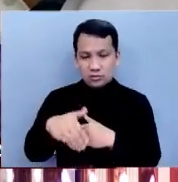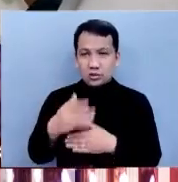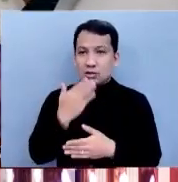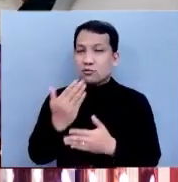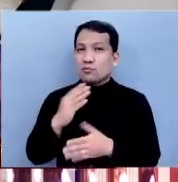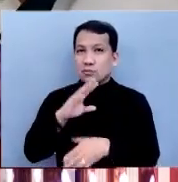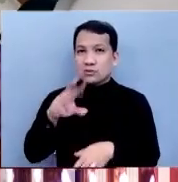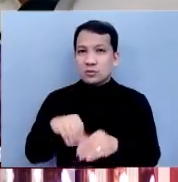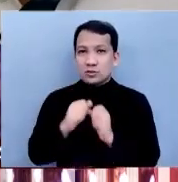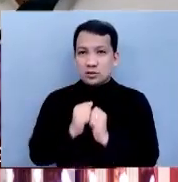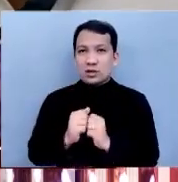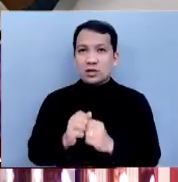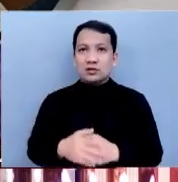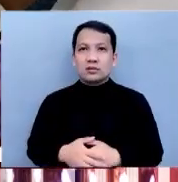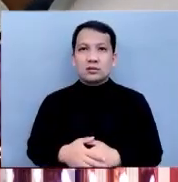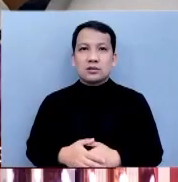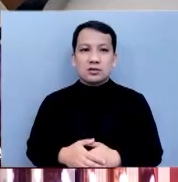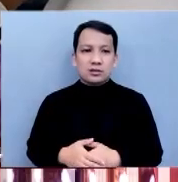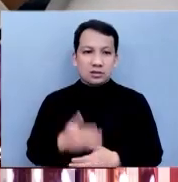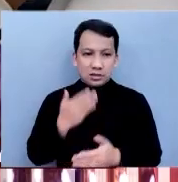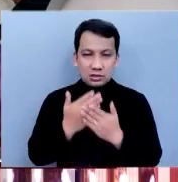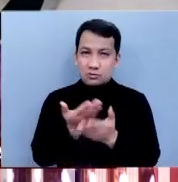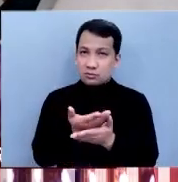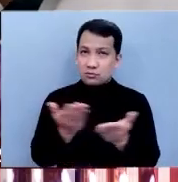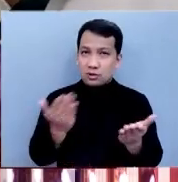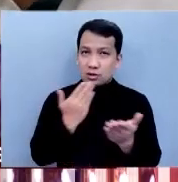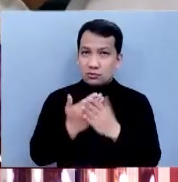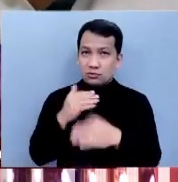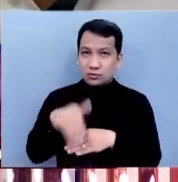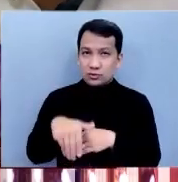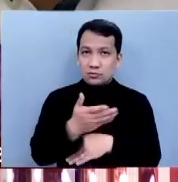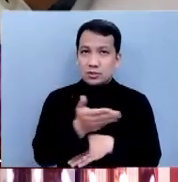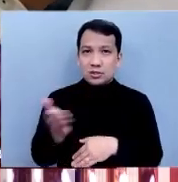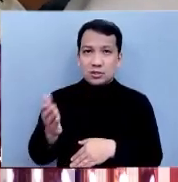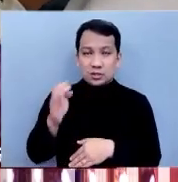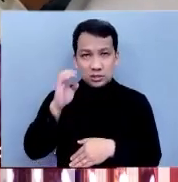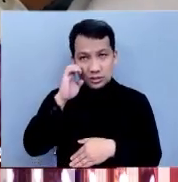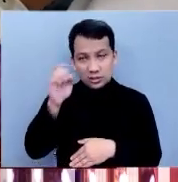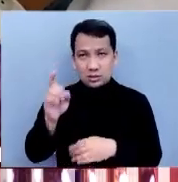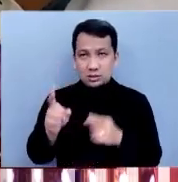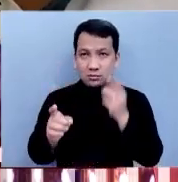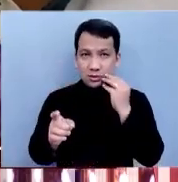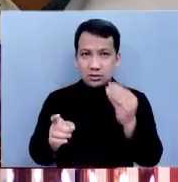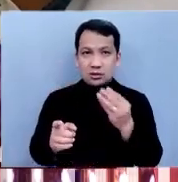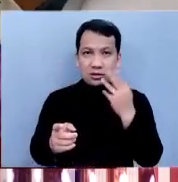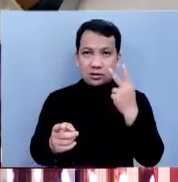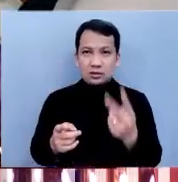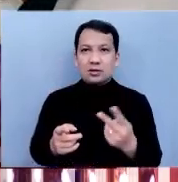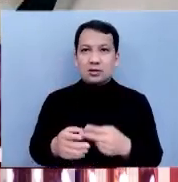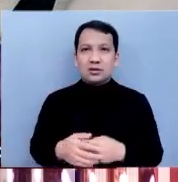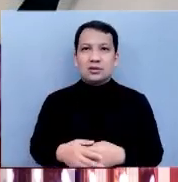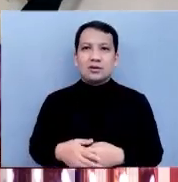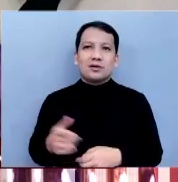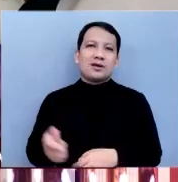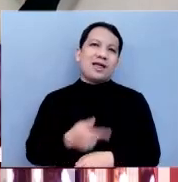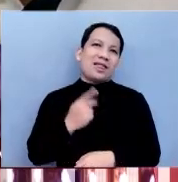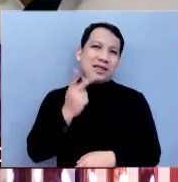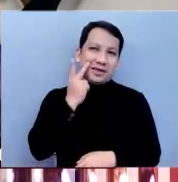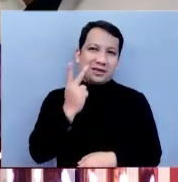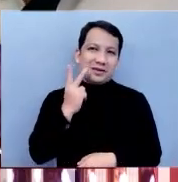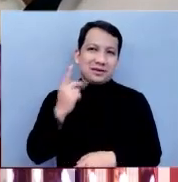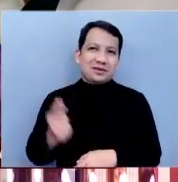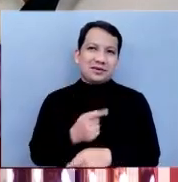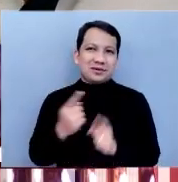sir. Good evening, Ked and Mayan. Sir, good to see you again. Long time no see. Yes, ang